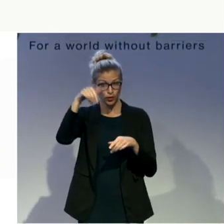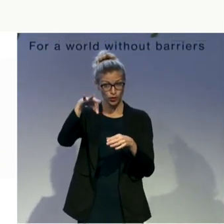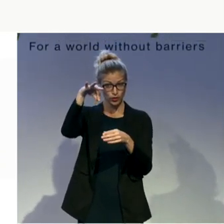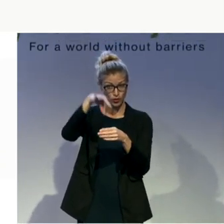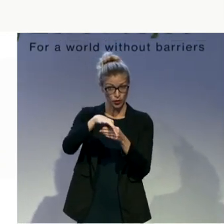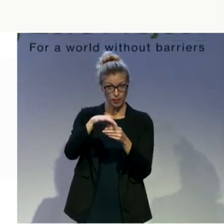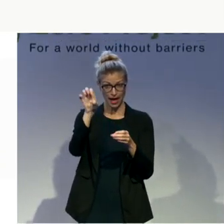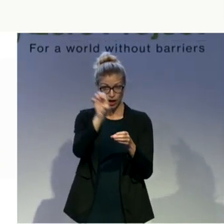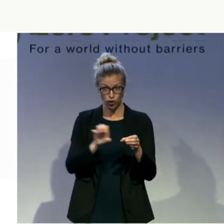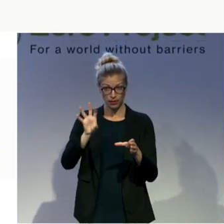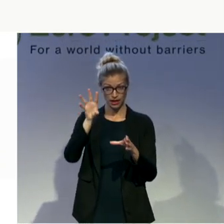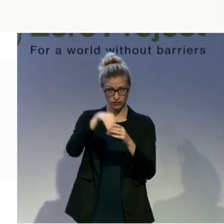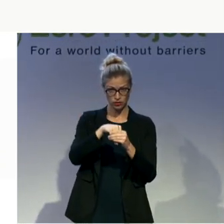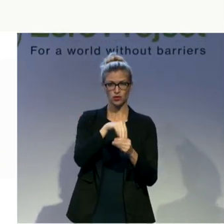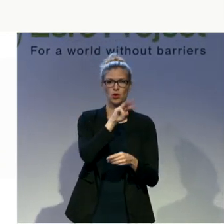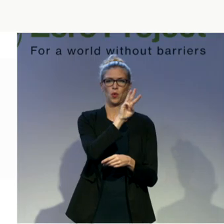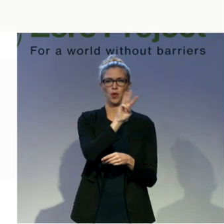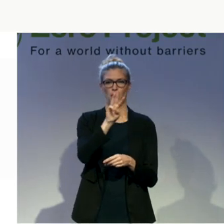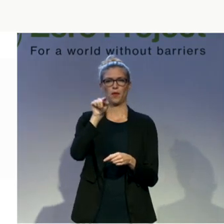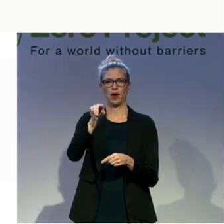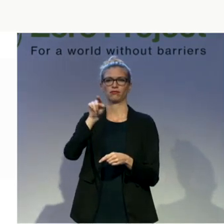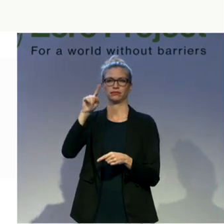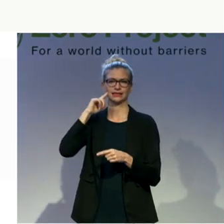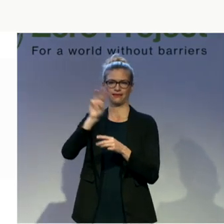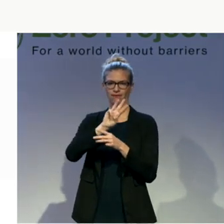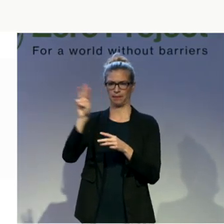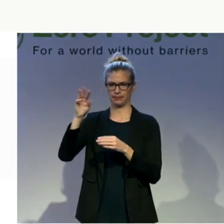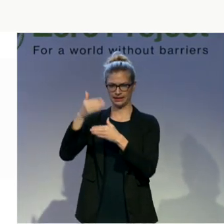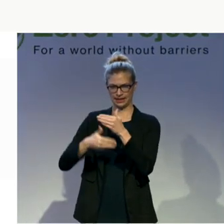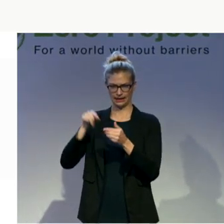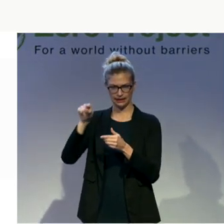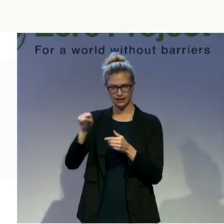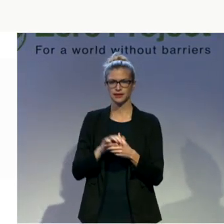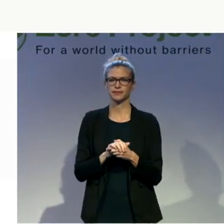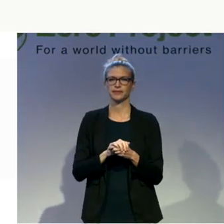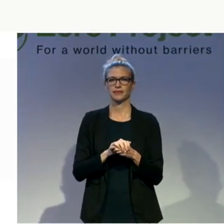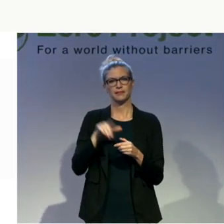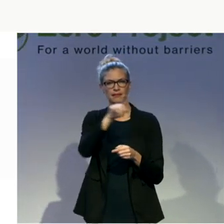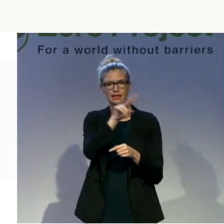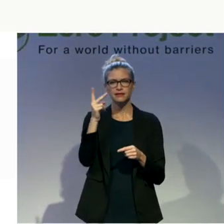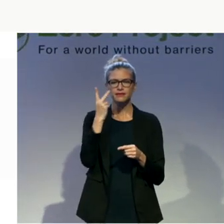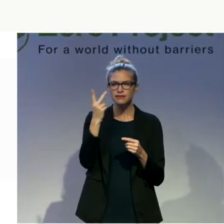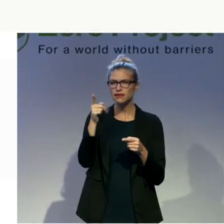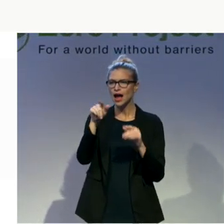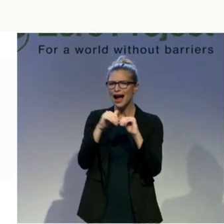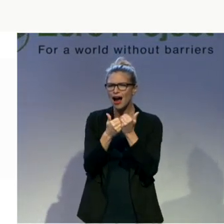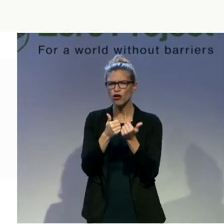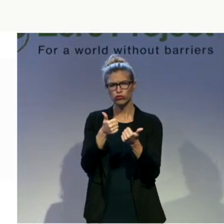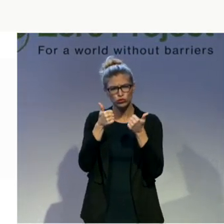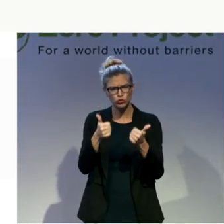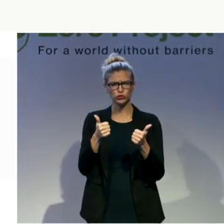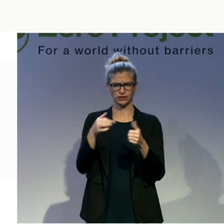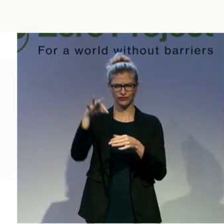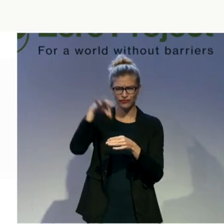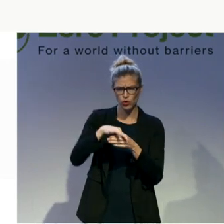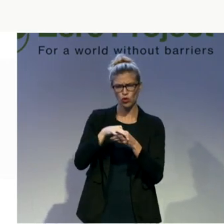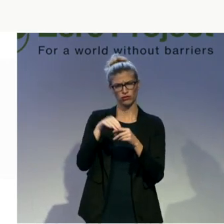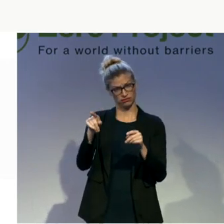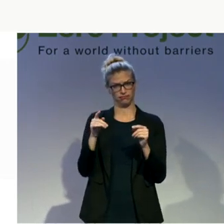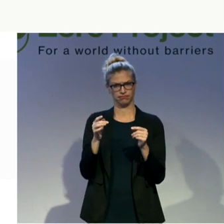of self-advocates talking about the importance of the right to vote and learn about examples of the work that our members and